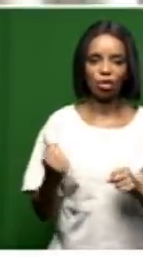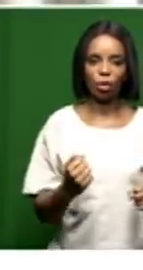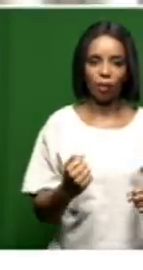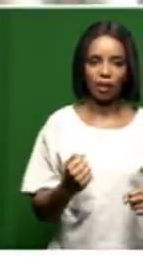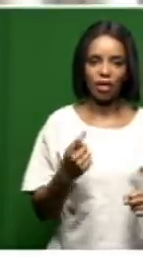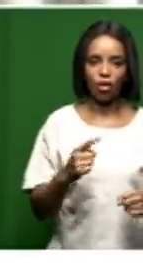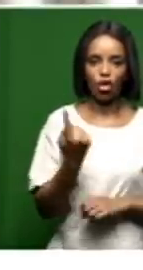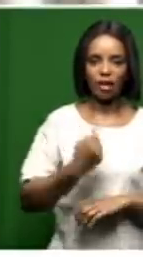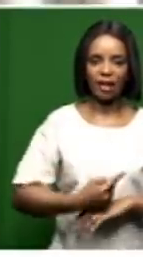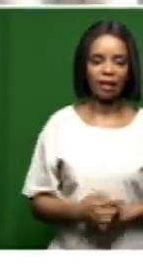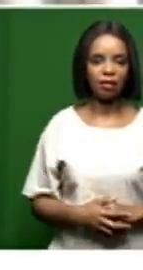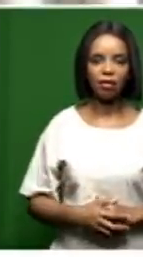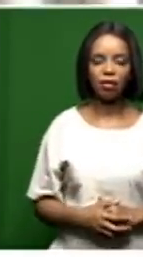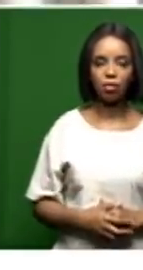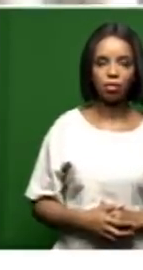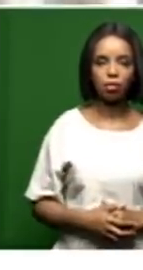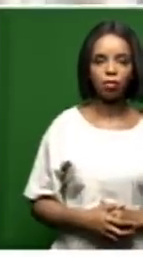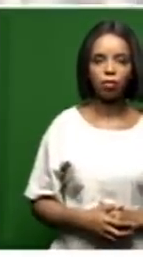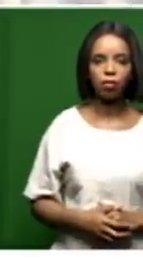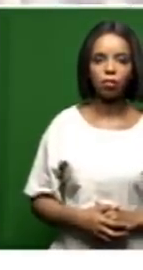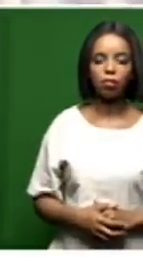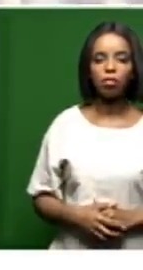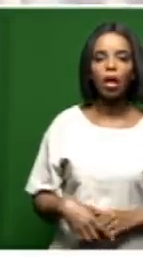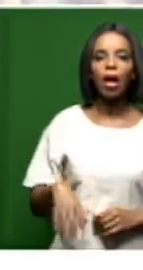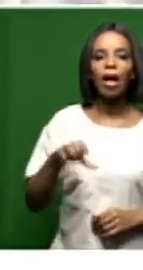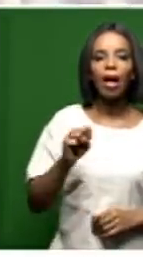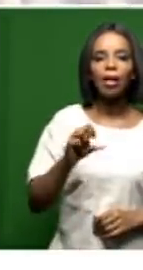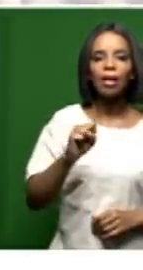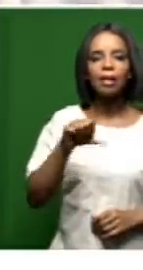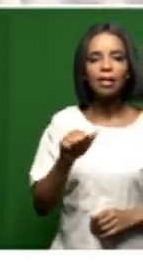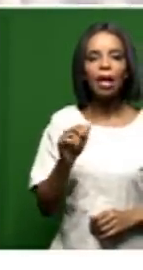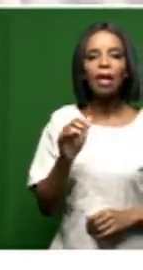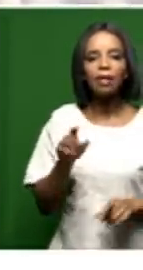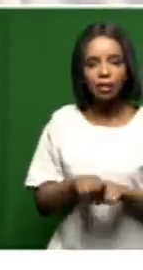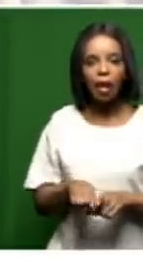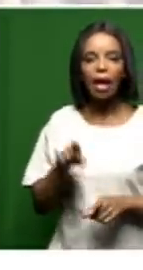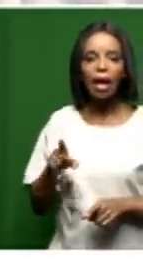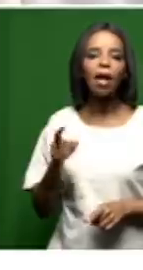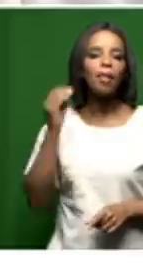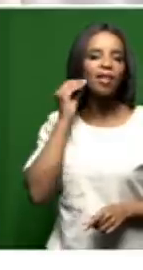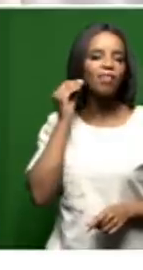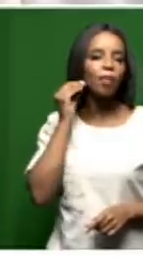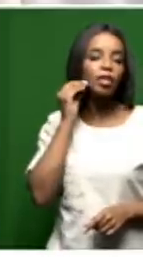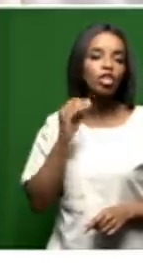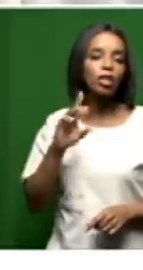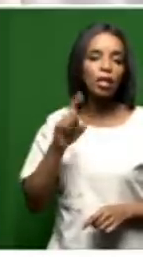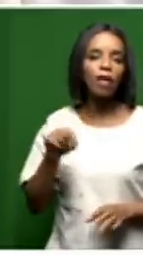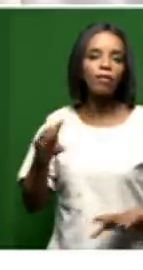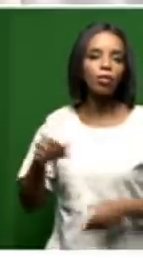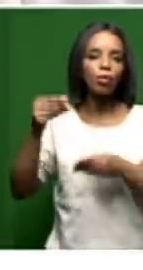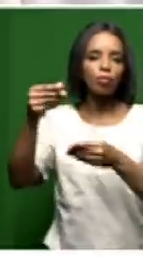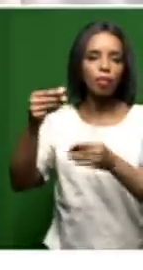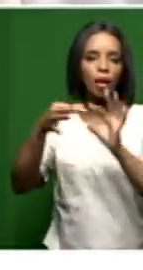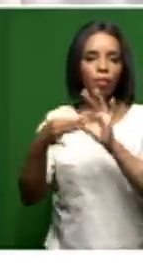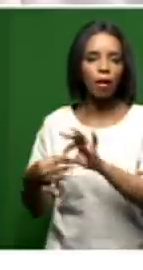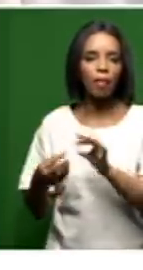Professor Teffo, the State Security Agency will also be invited to submit information on allegations of the abuse of a